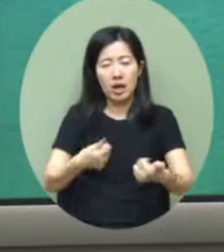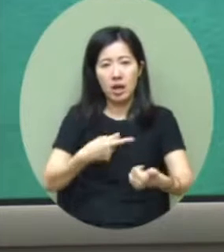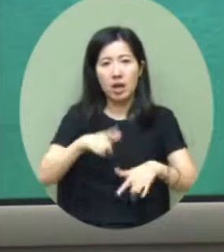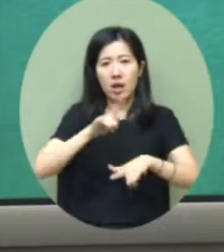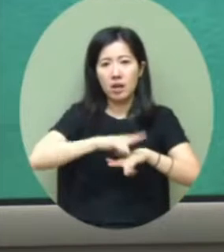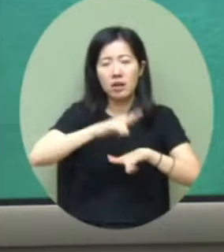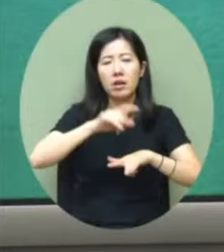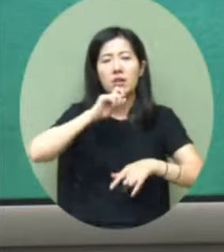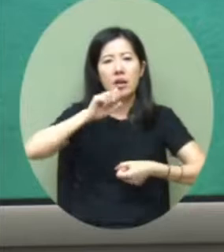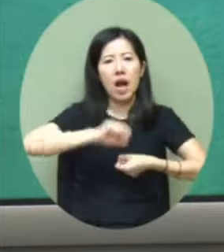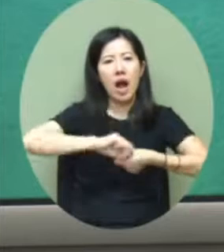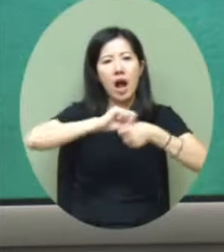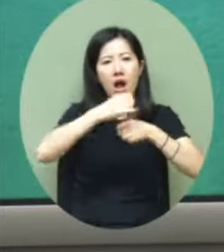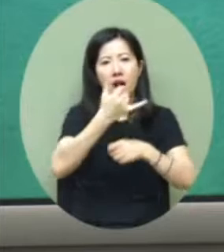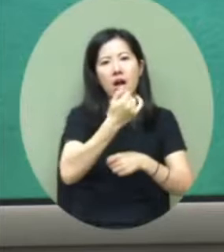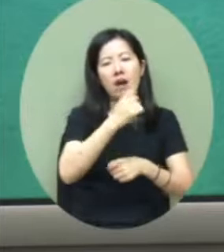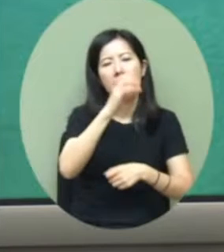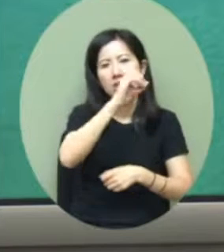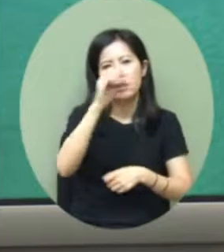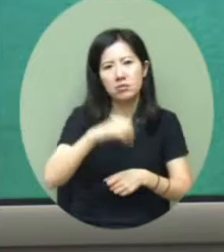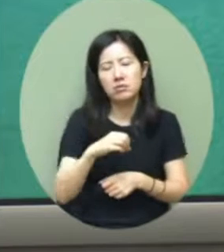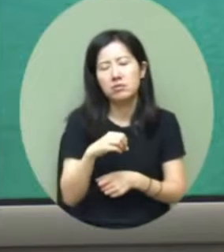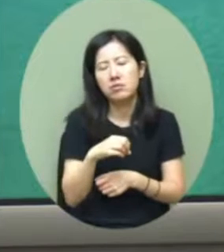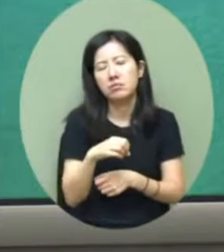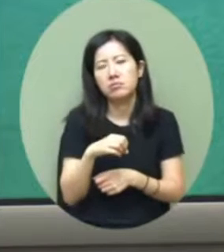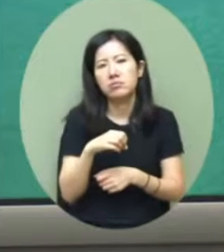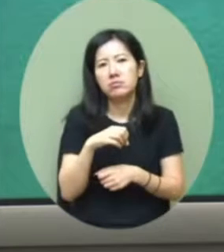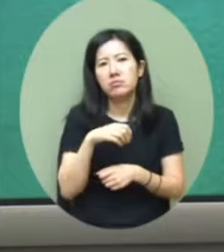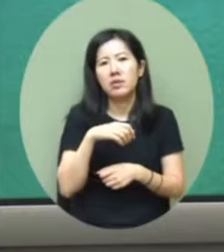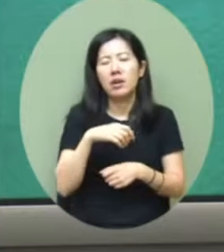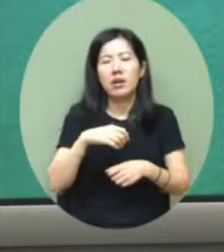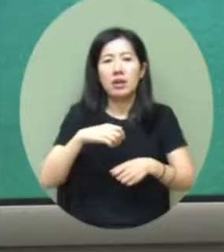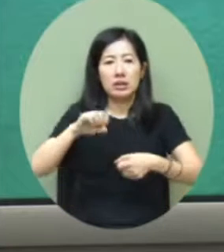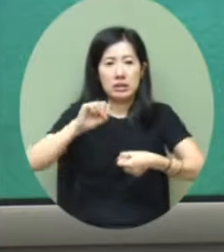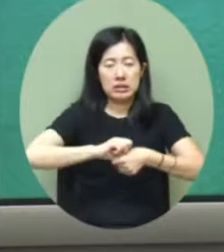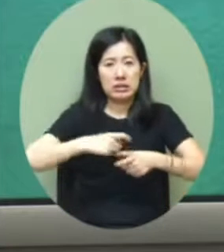these products. There will be an addition of 60